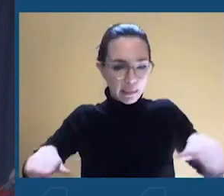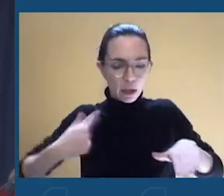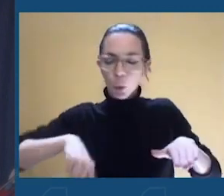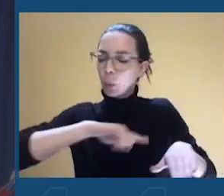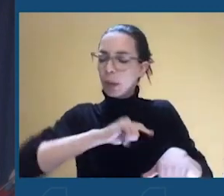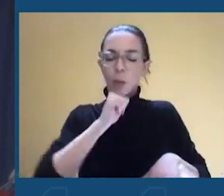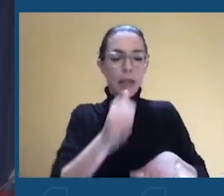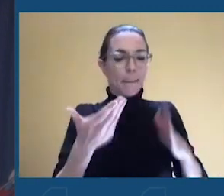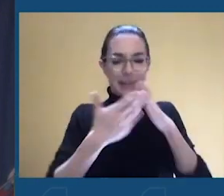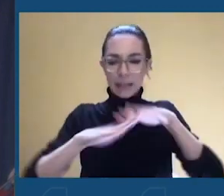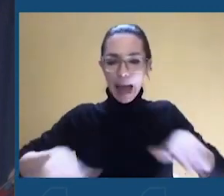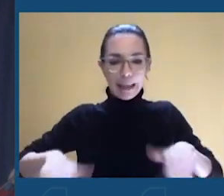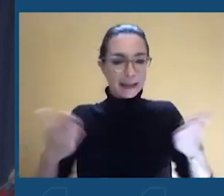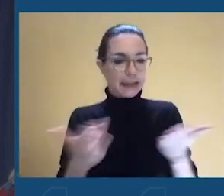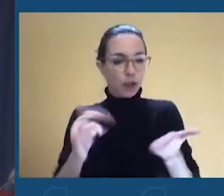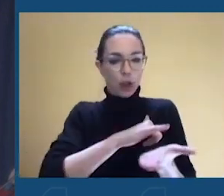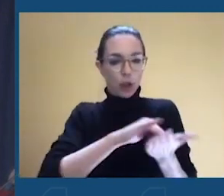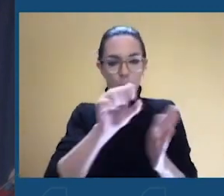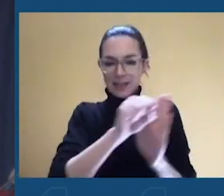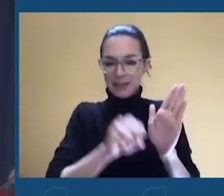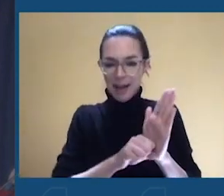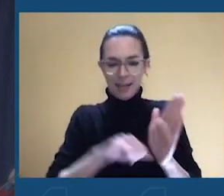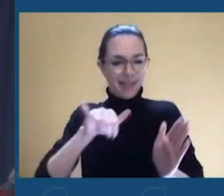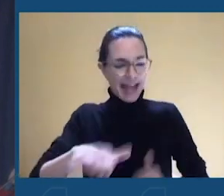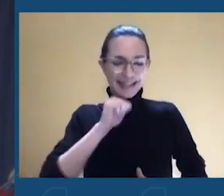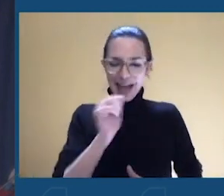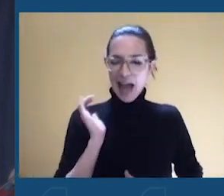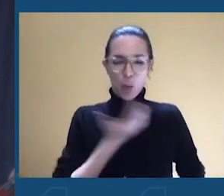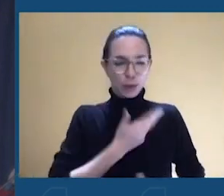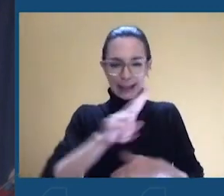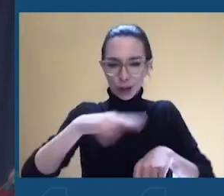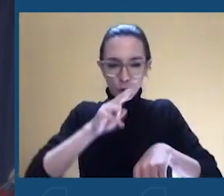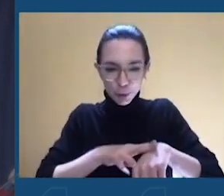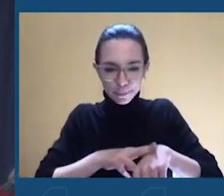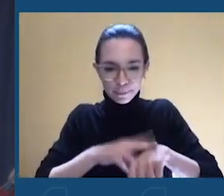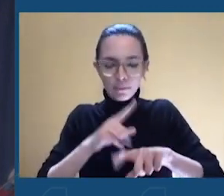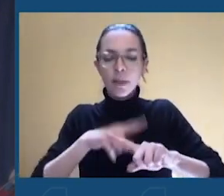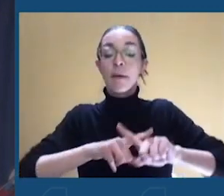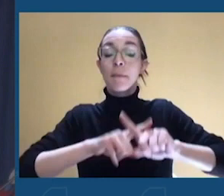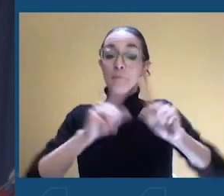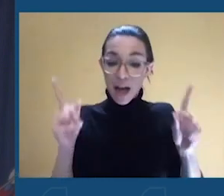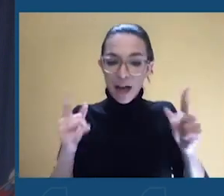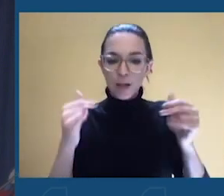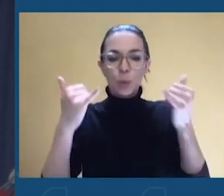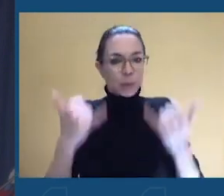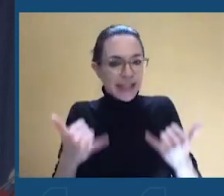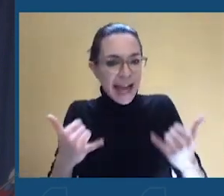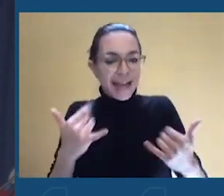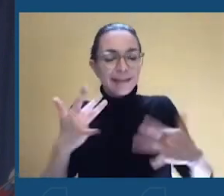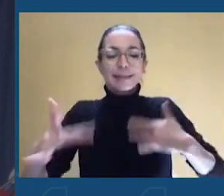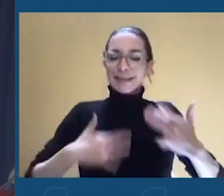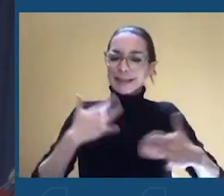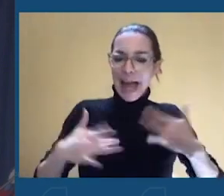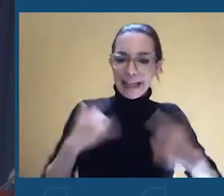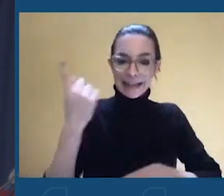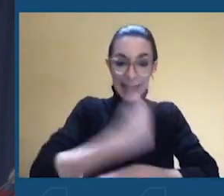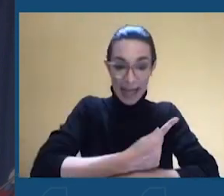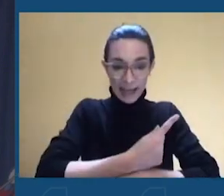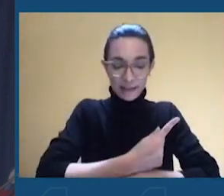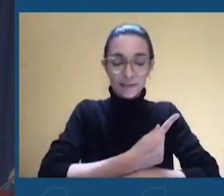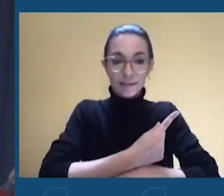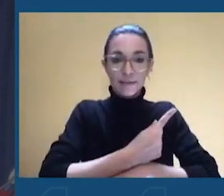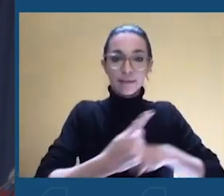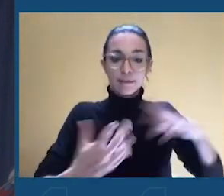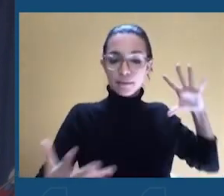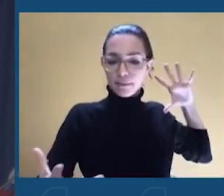here in the state of New York. It is not our nature. But this is an exciting day, a culmination of a challenging,